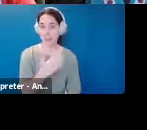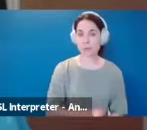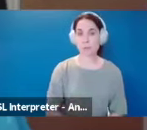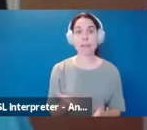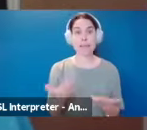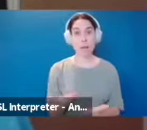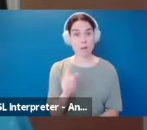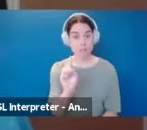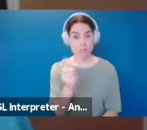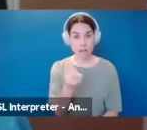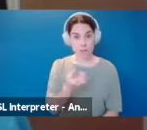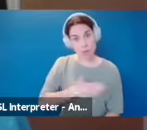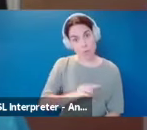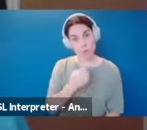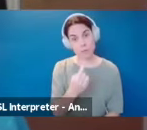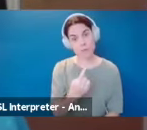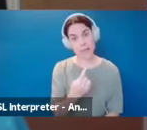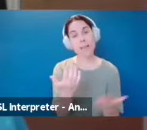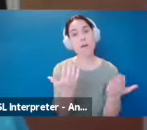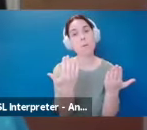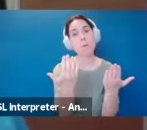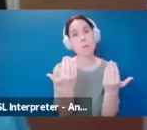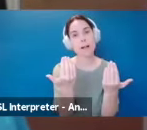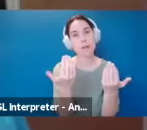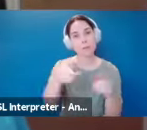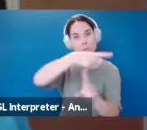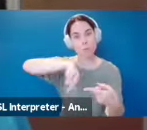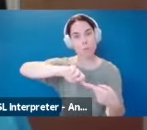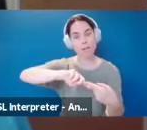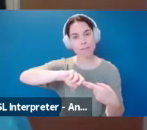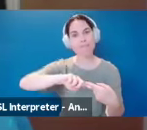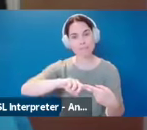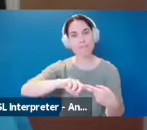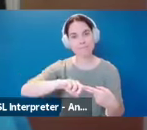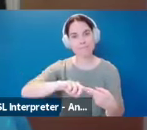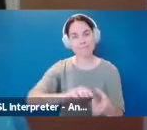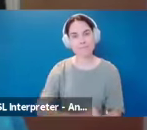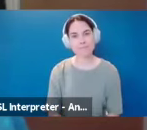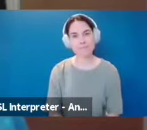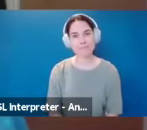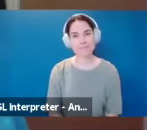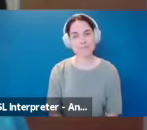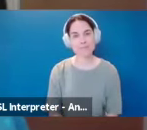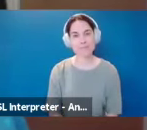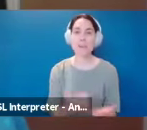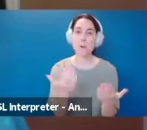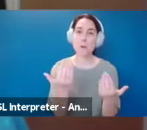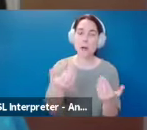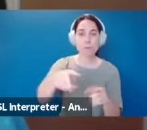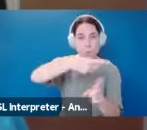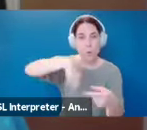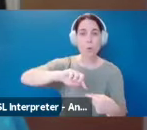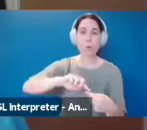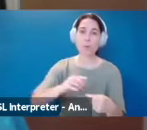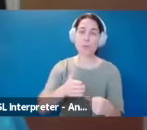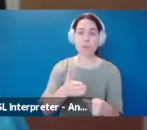welcome to all of you and to all of you who have come to listen to this conversation